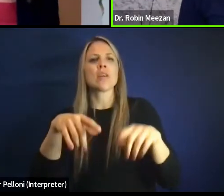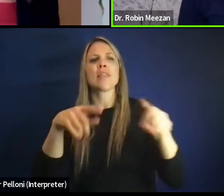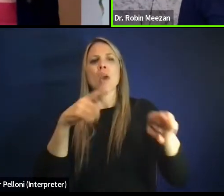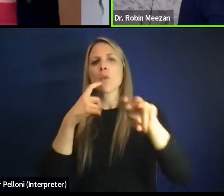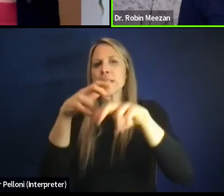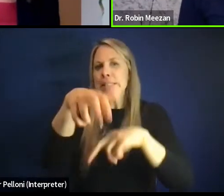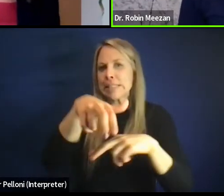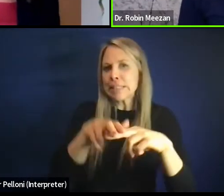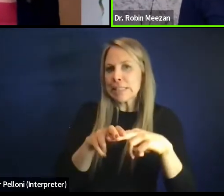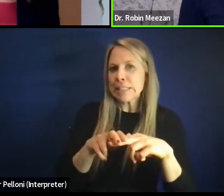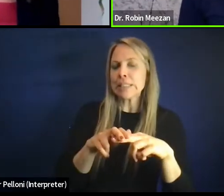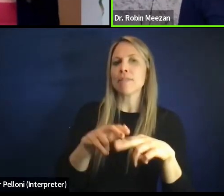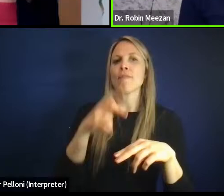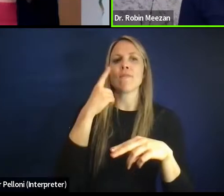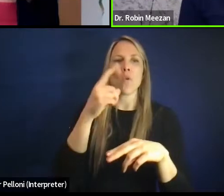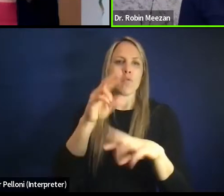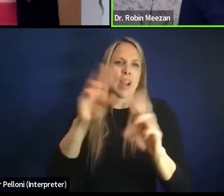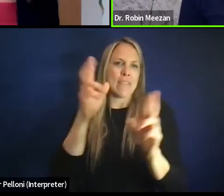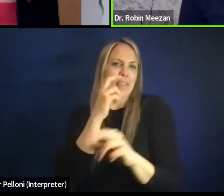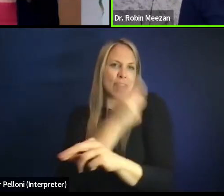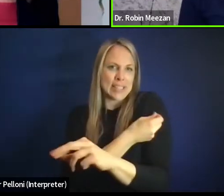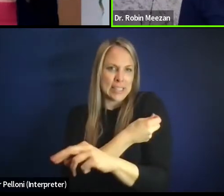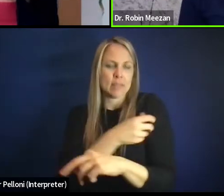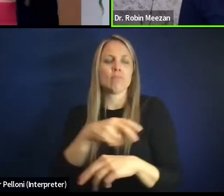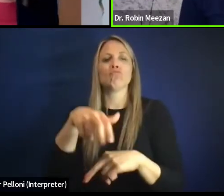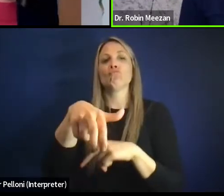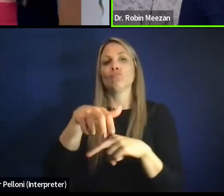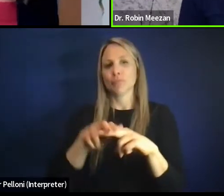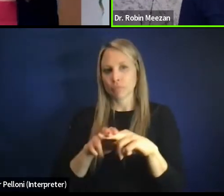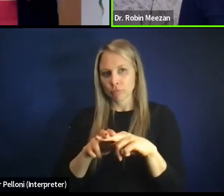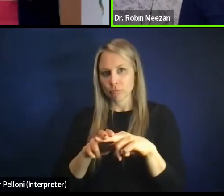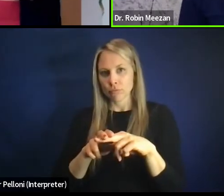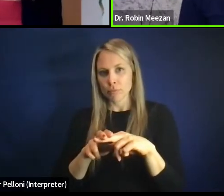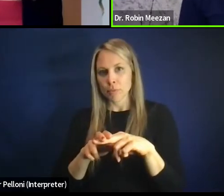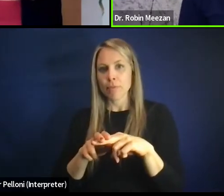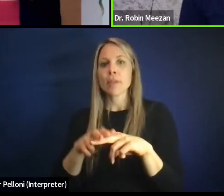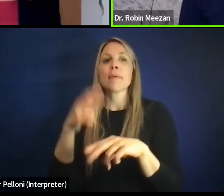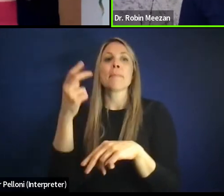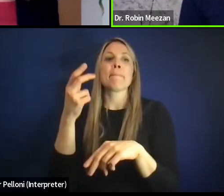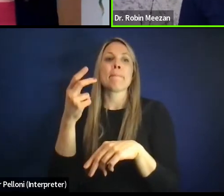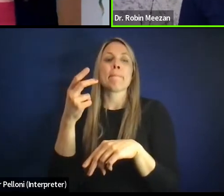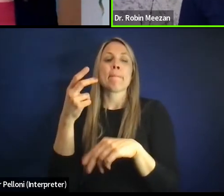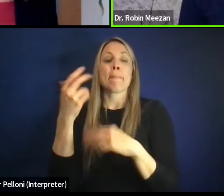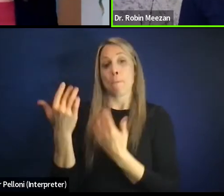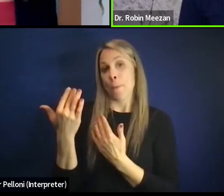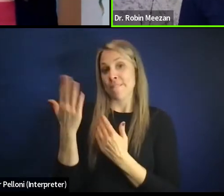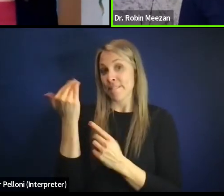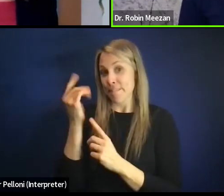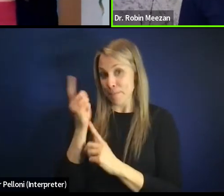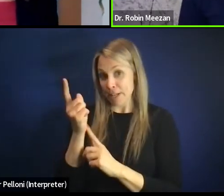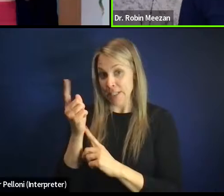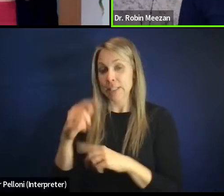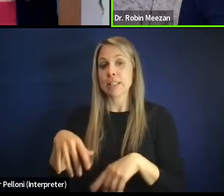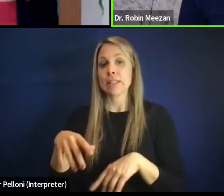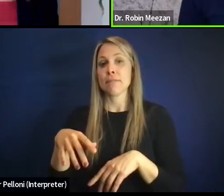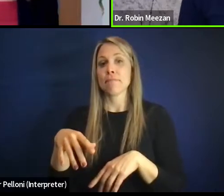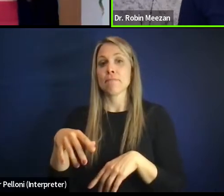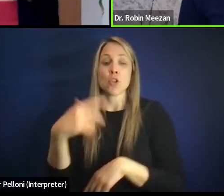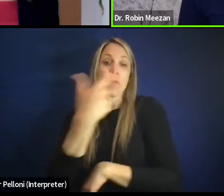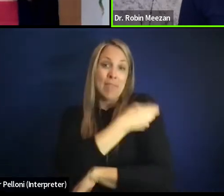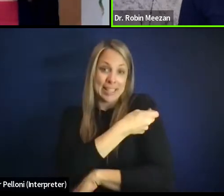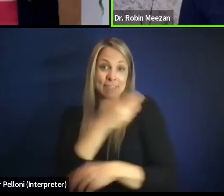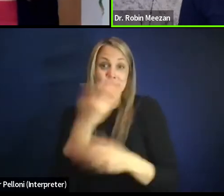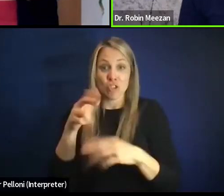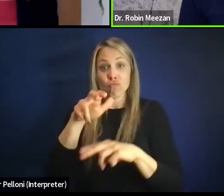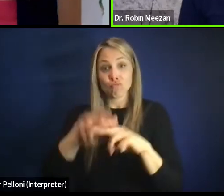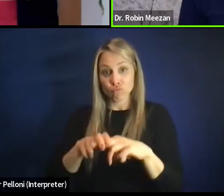15 minutes at every vaccine site. So hang out there for 15 minutes and then